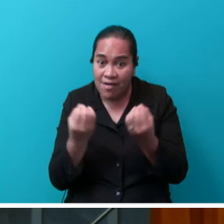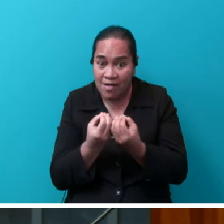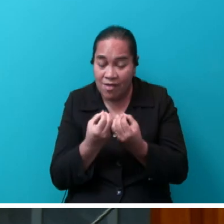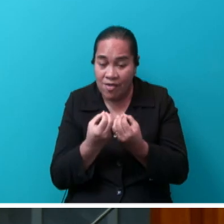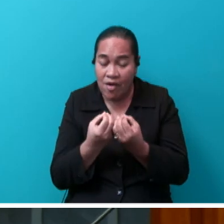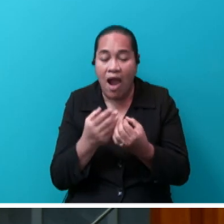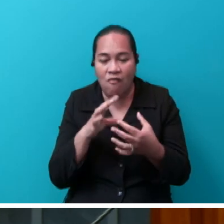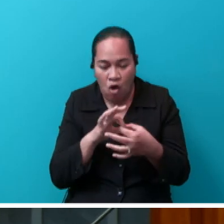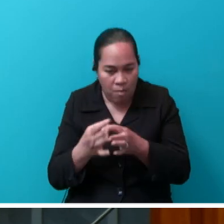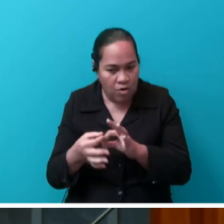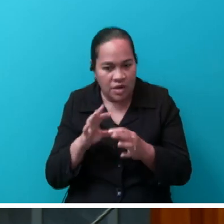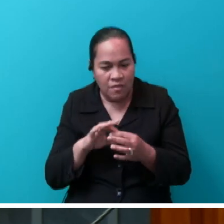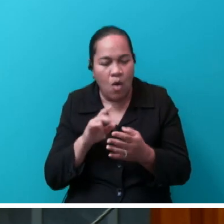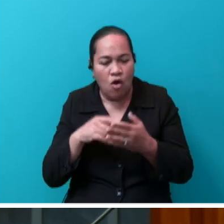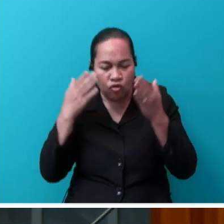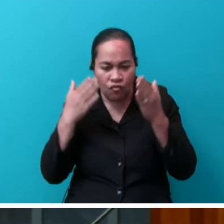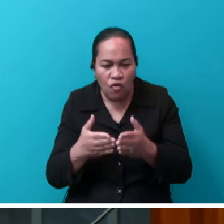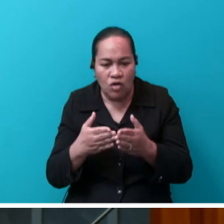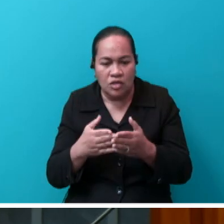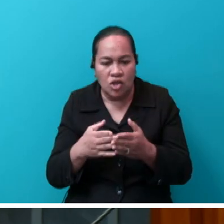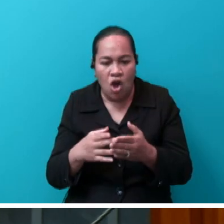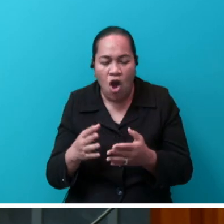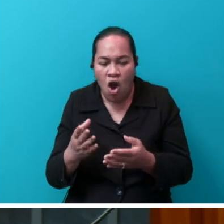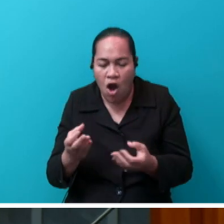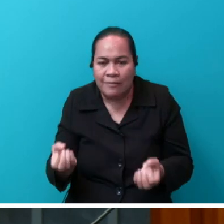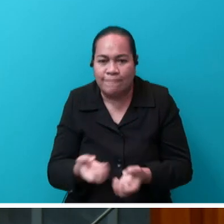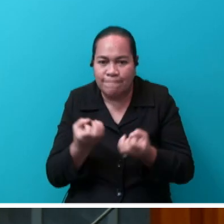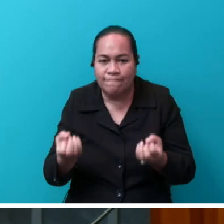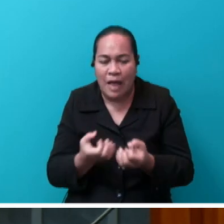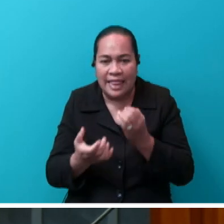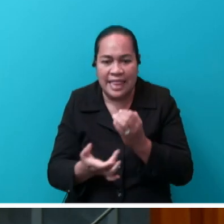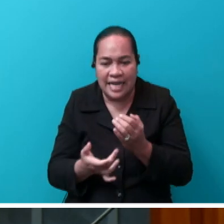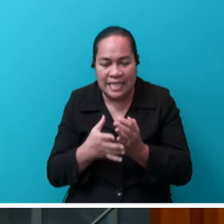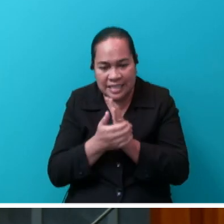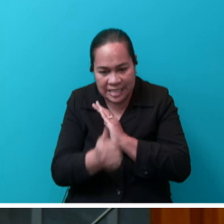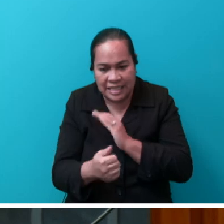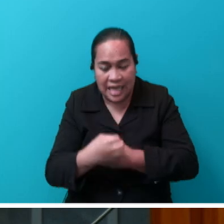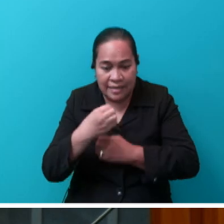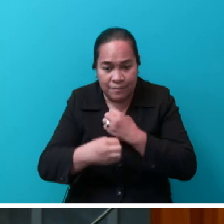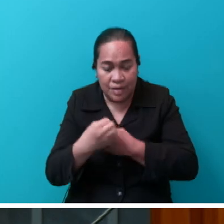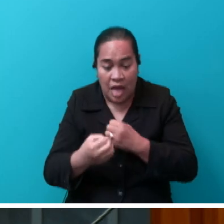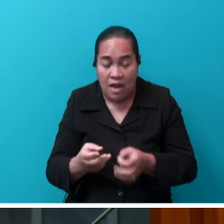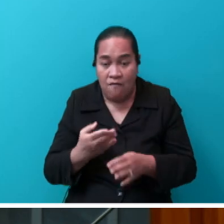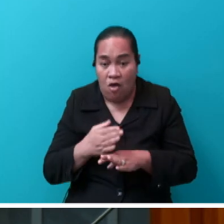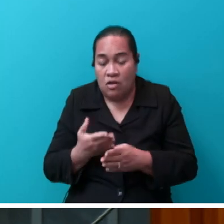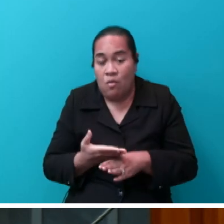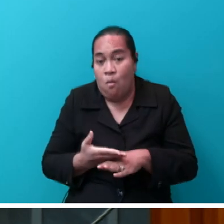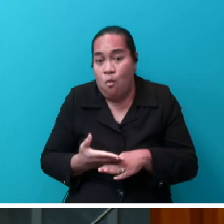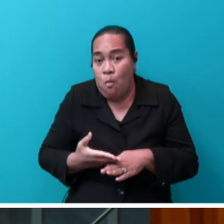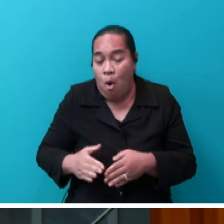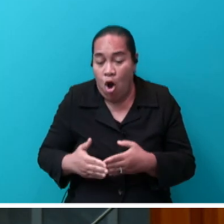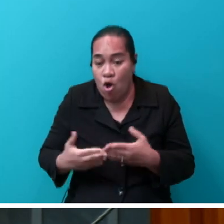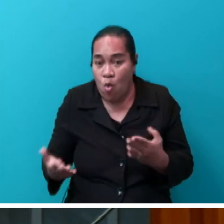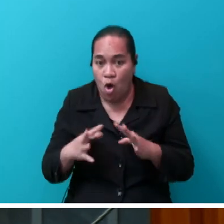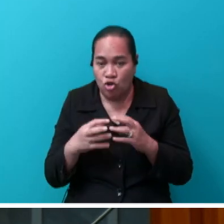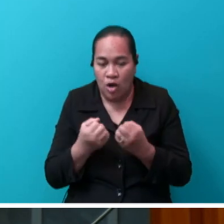cooperative project that focuses on cultivating technical skills and engineering practice in a modern apprenticeship workshop, making